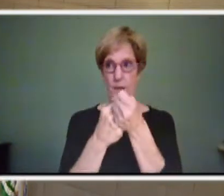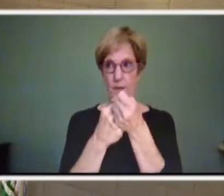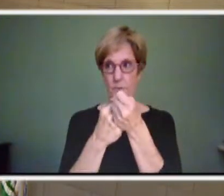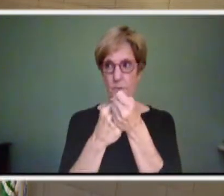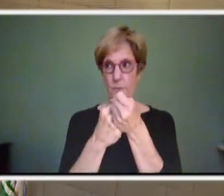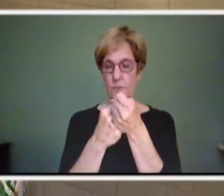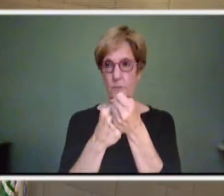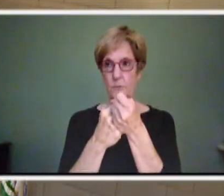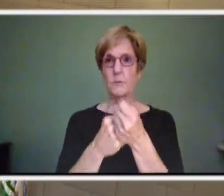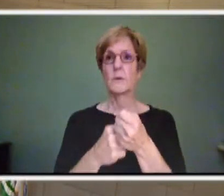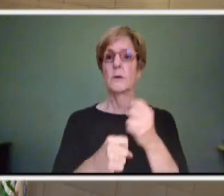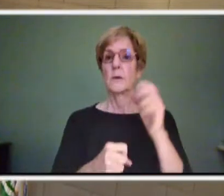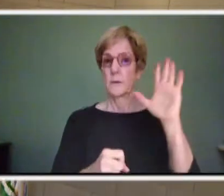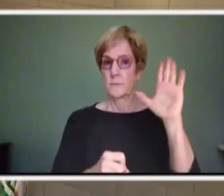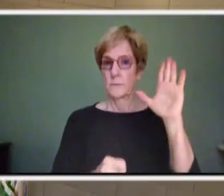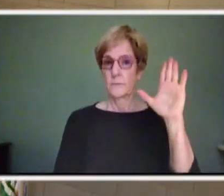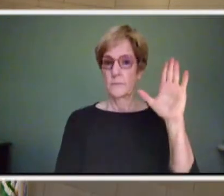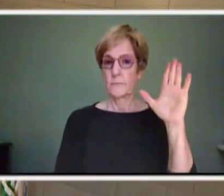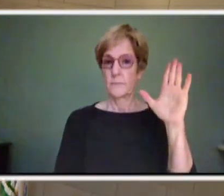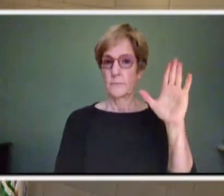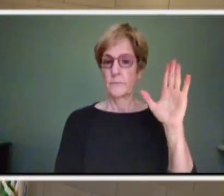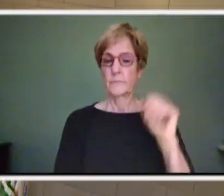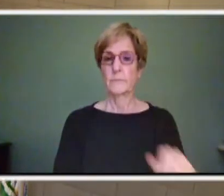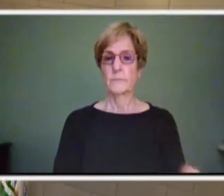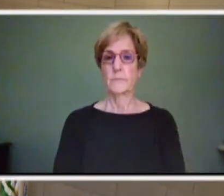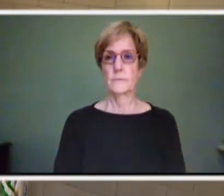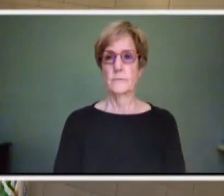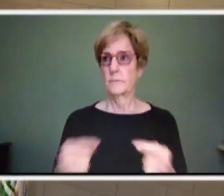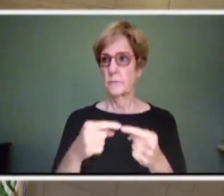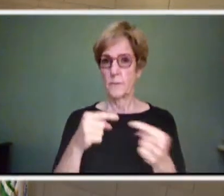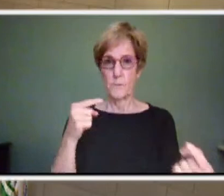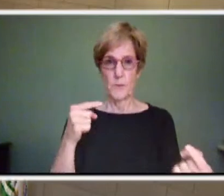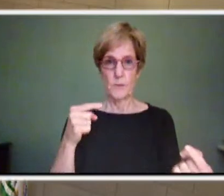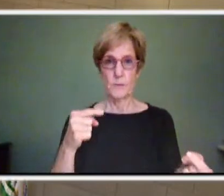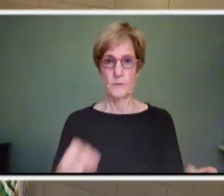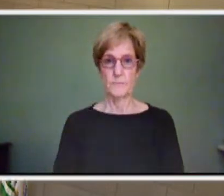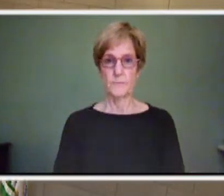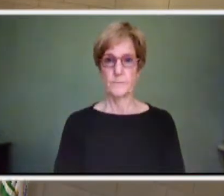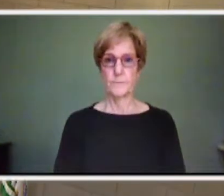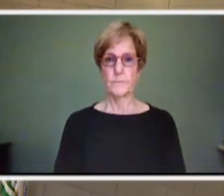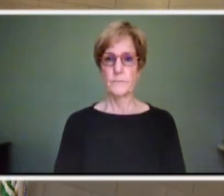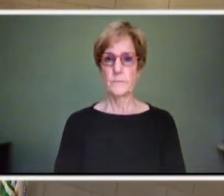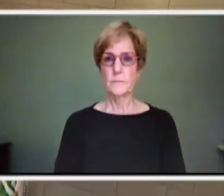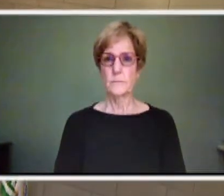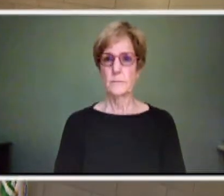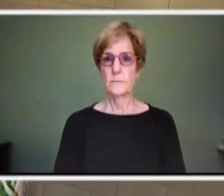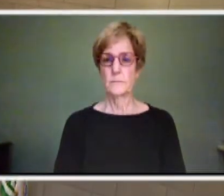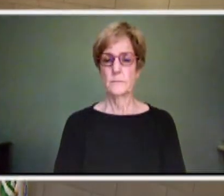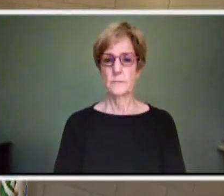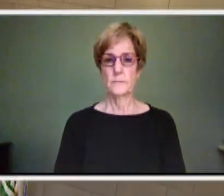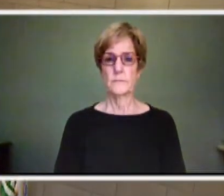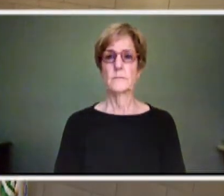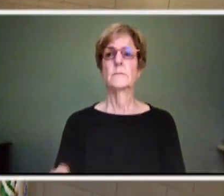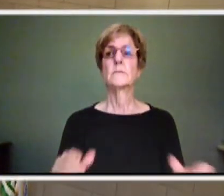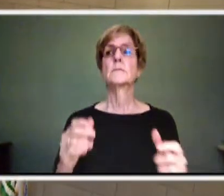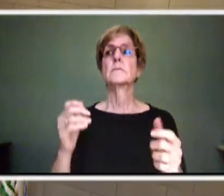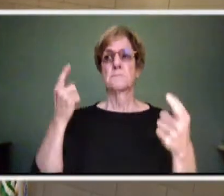motion, please raise your hand. Any opposed? That motion passes unanimously.